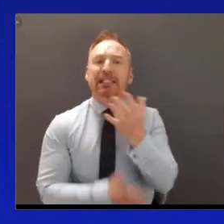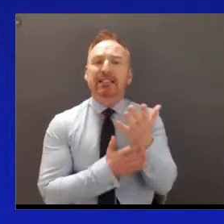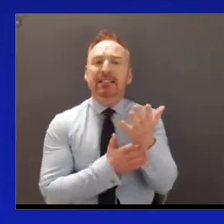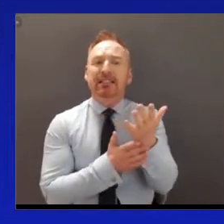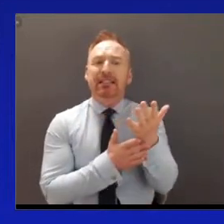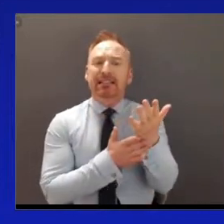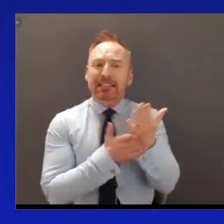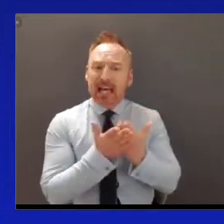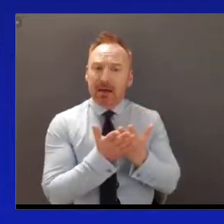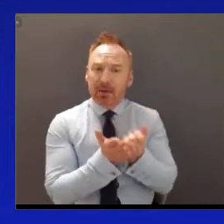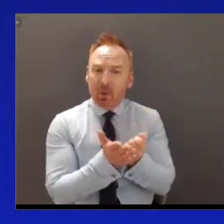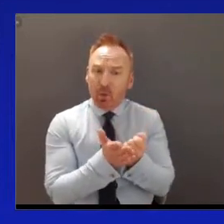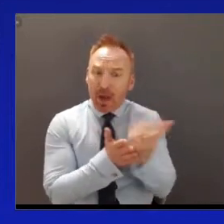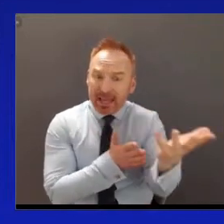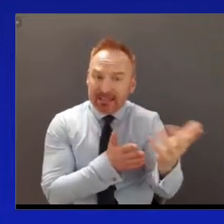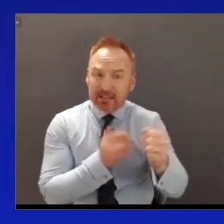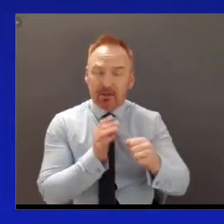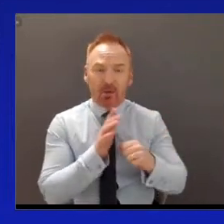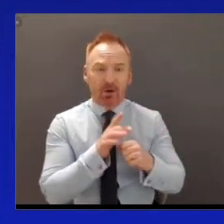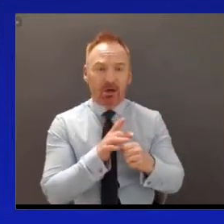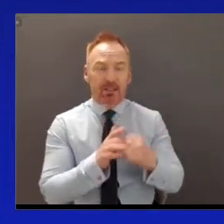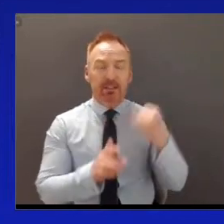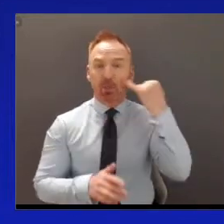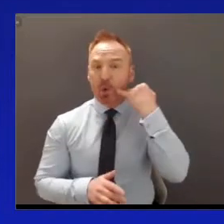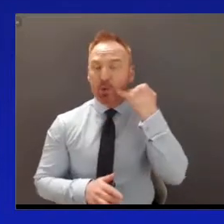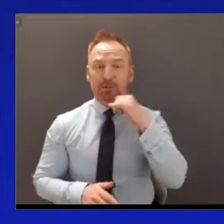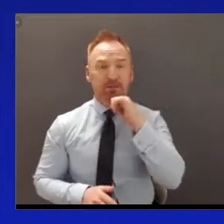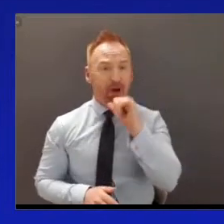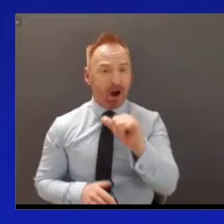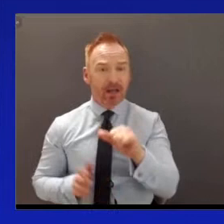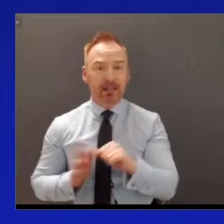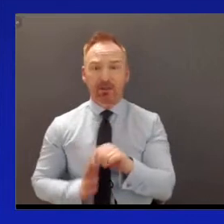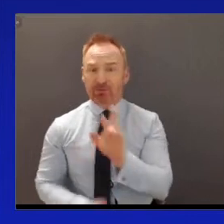a worker or a resident, are